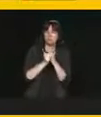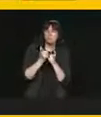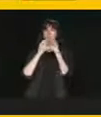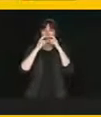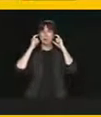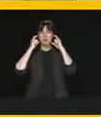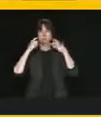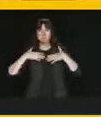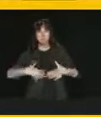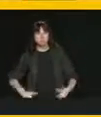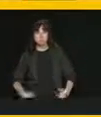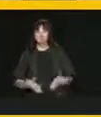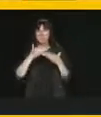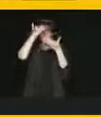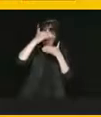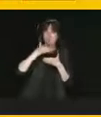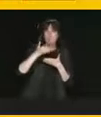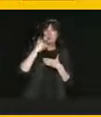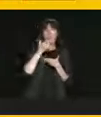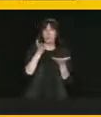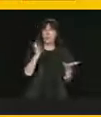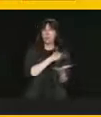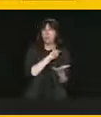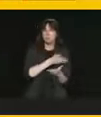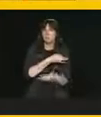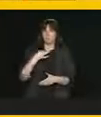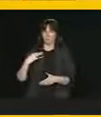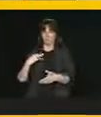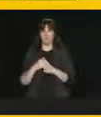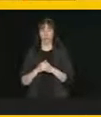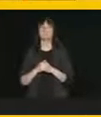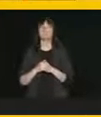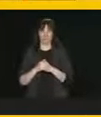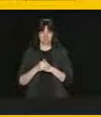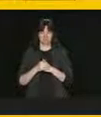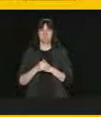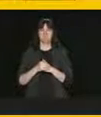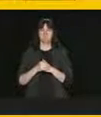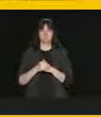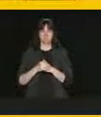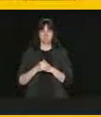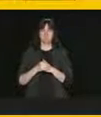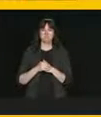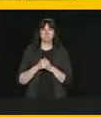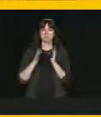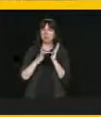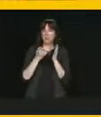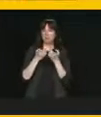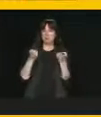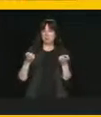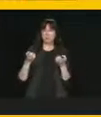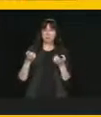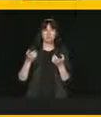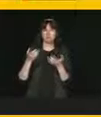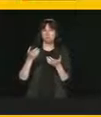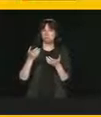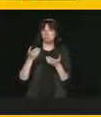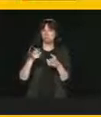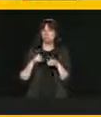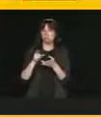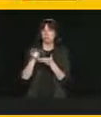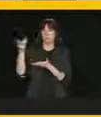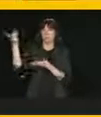our frontline workers. We are receiving shipments of medical equipment several times a week. This week, we will